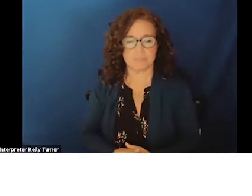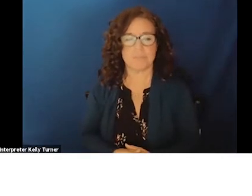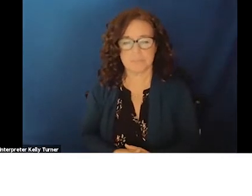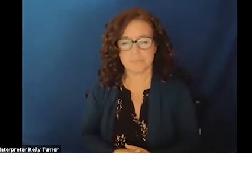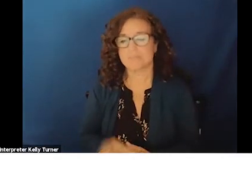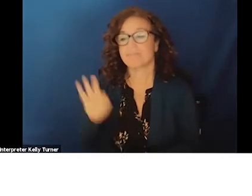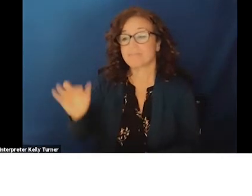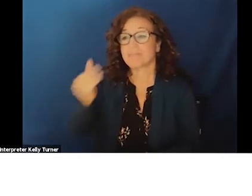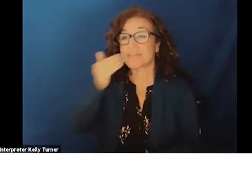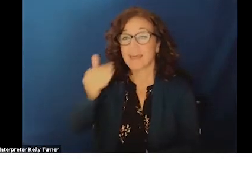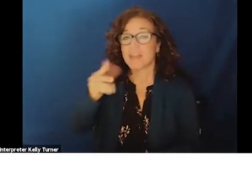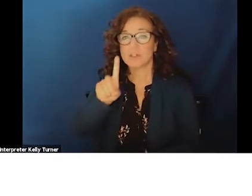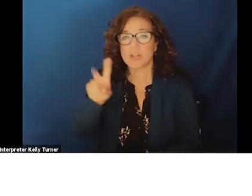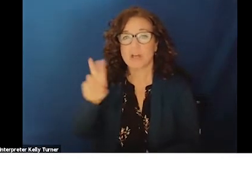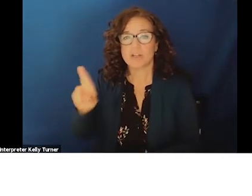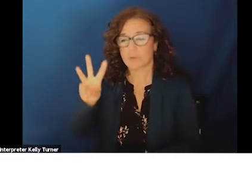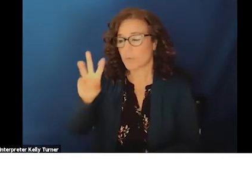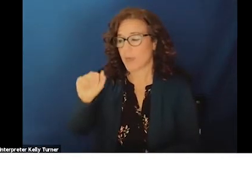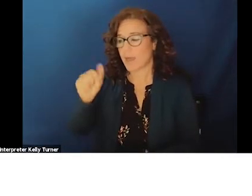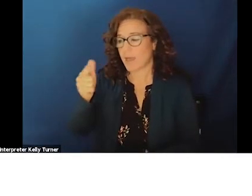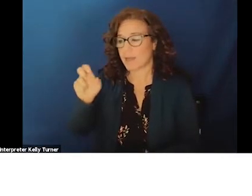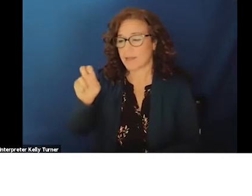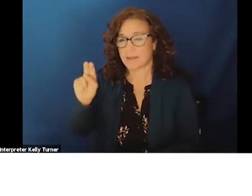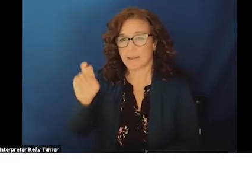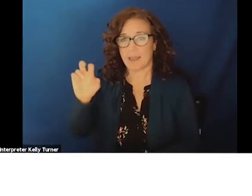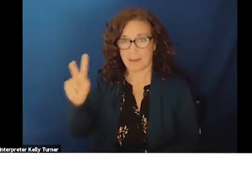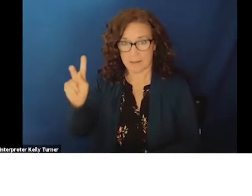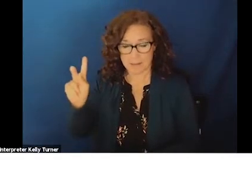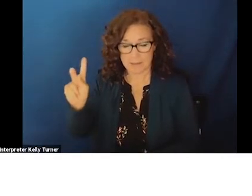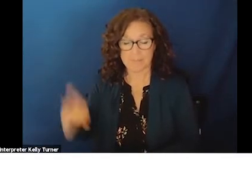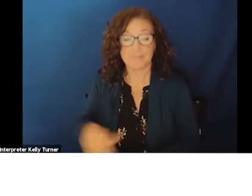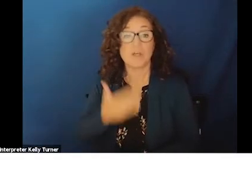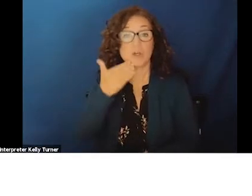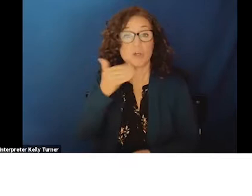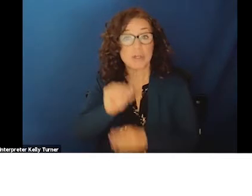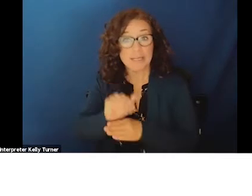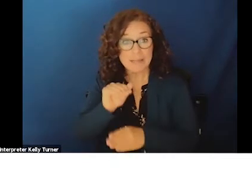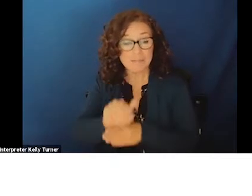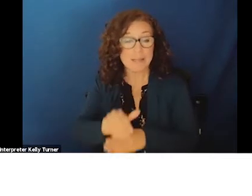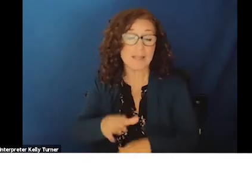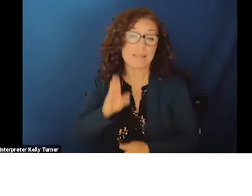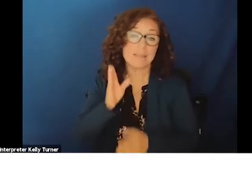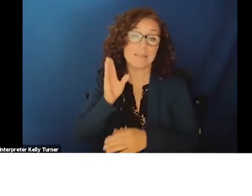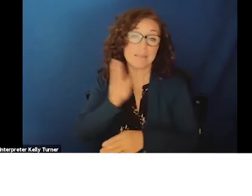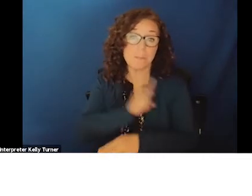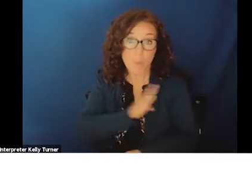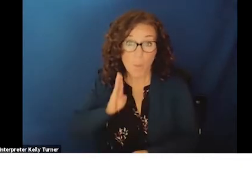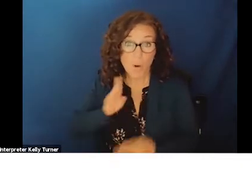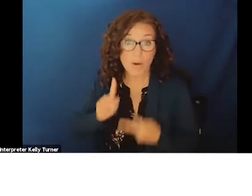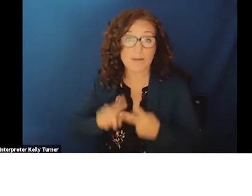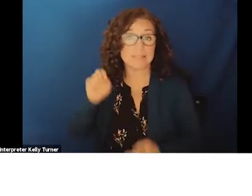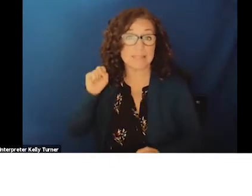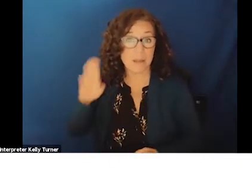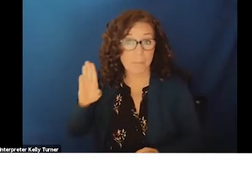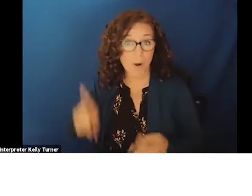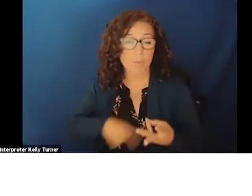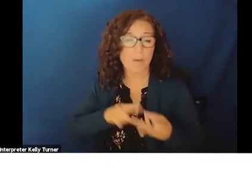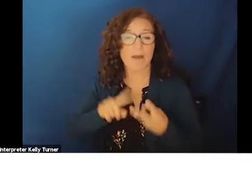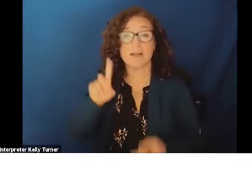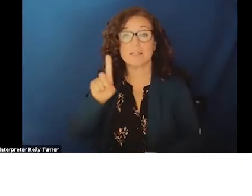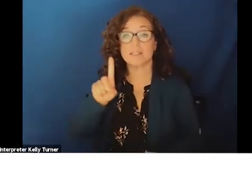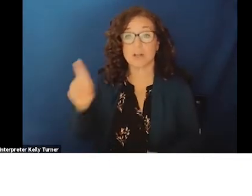Thank you, Dr. Agnick, and good evening, board and Santa Barbara and Dr. Maldonado. It has now